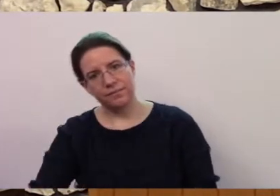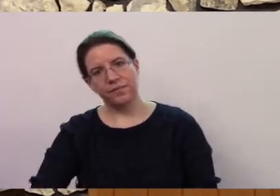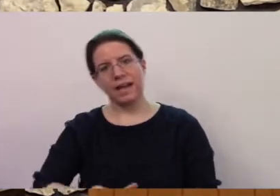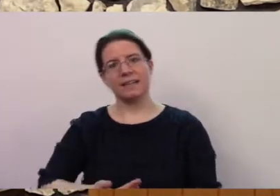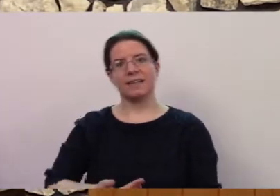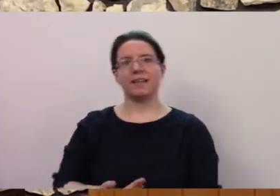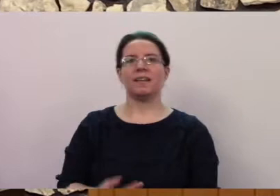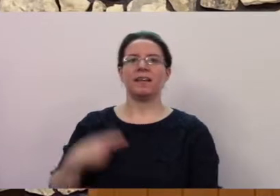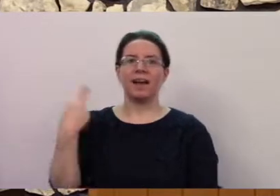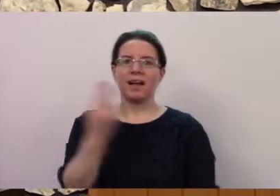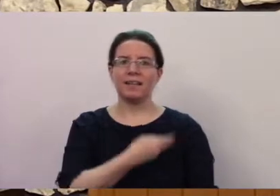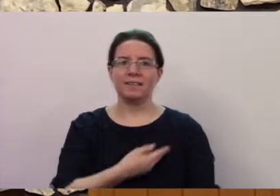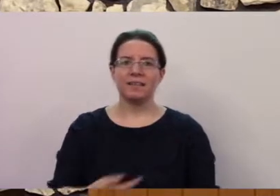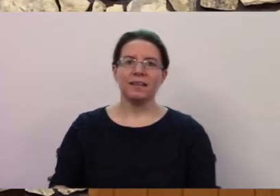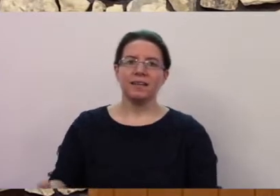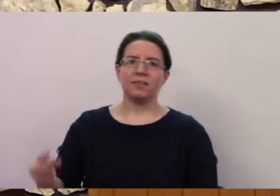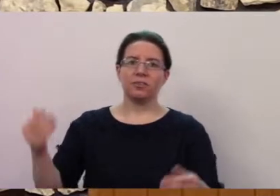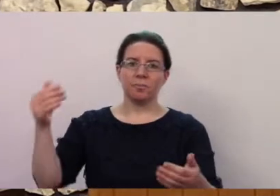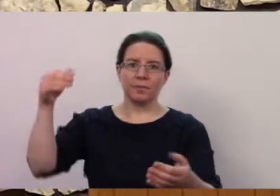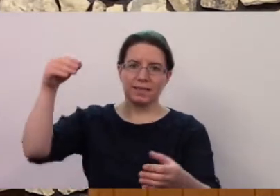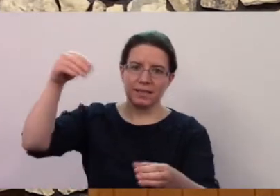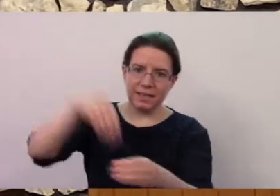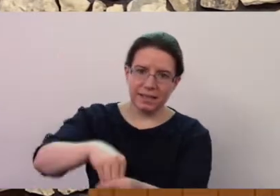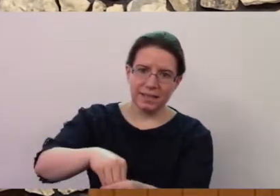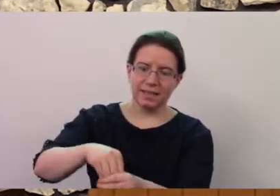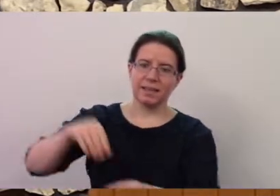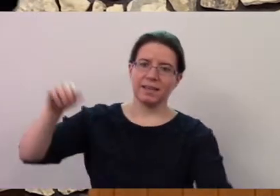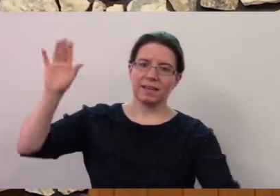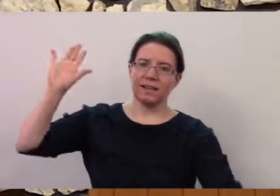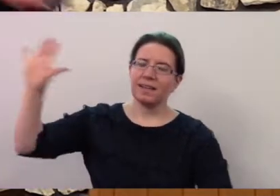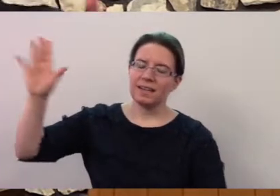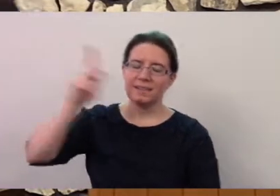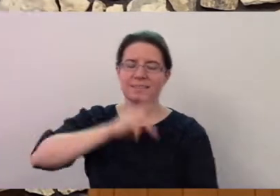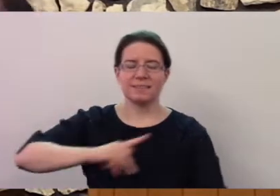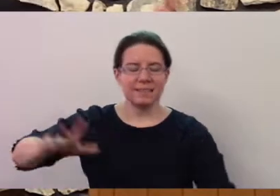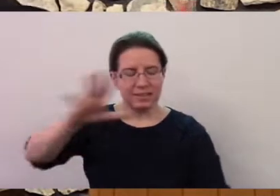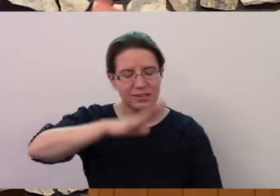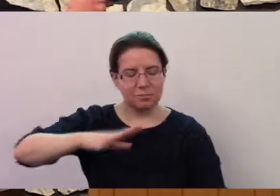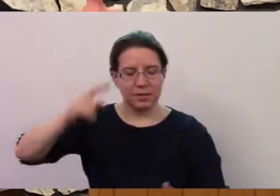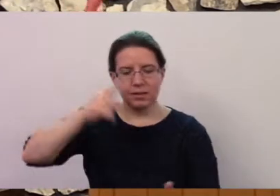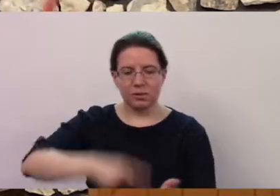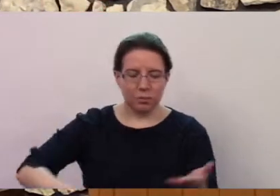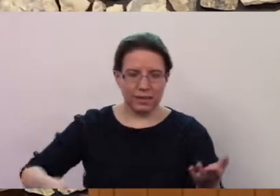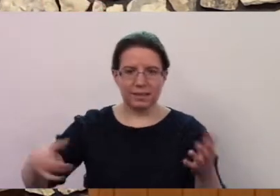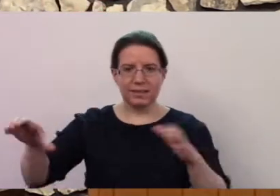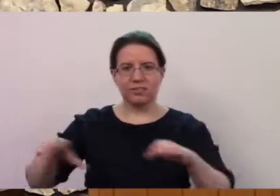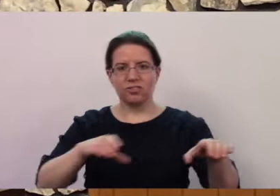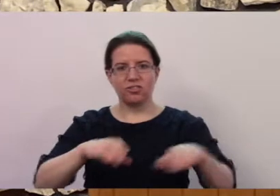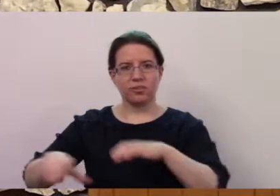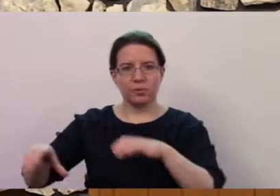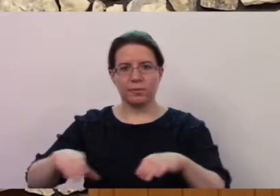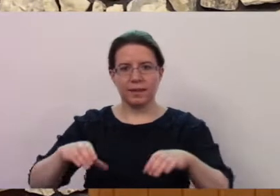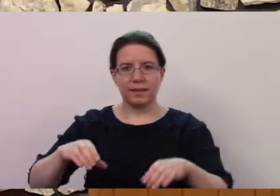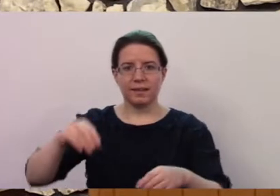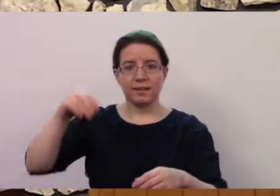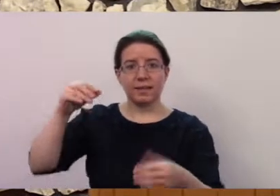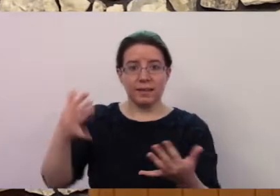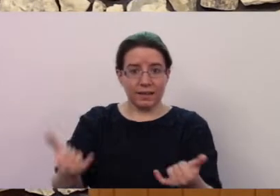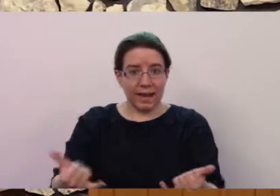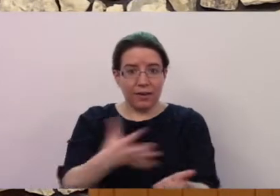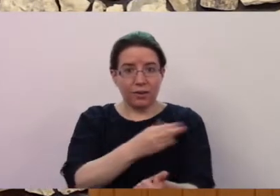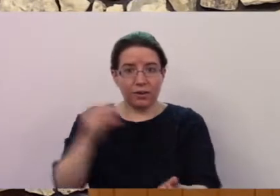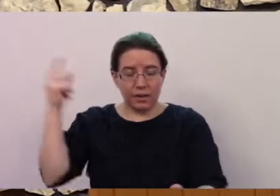us to be a part of his kingdom. To be a part of what he's doing in the earth and what he's going to do